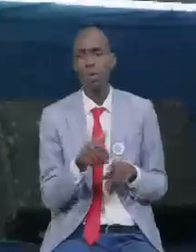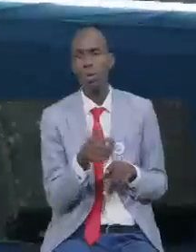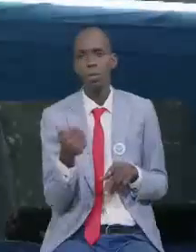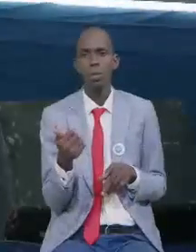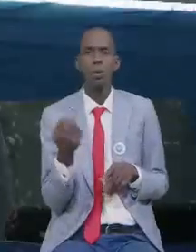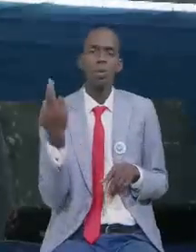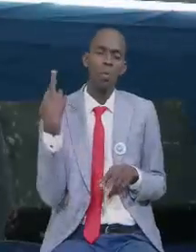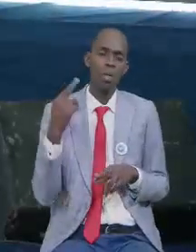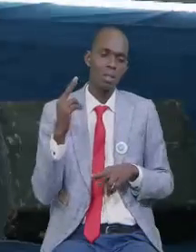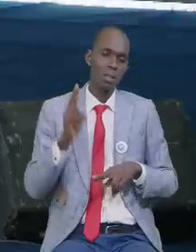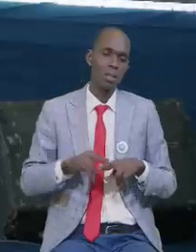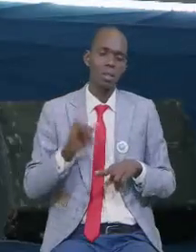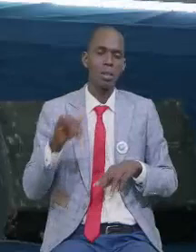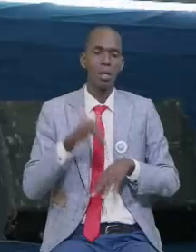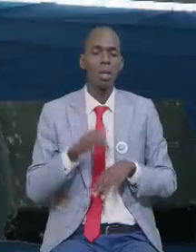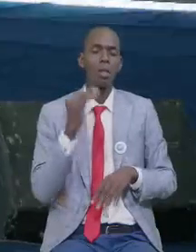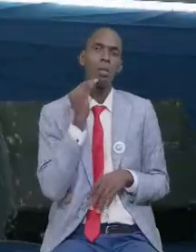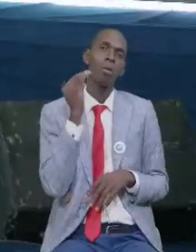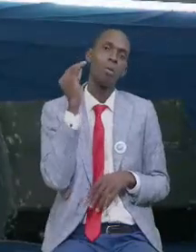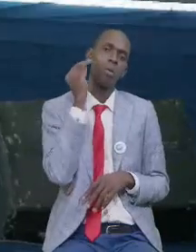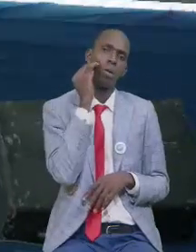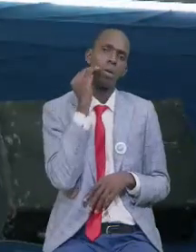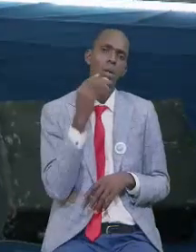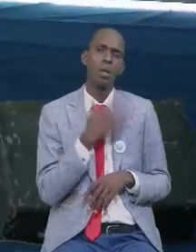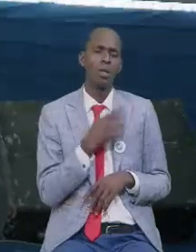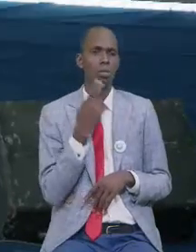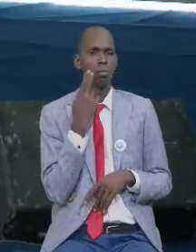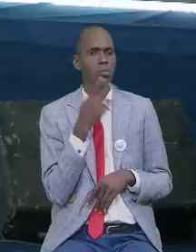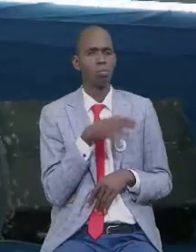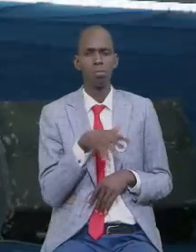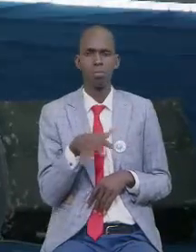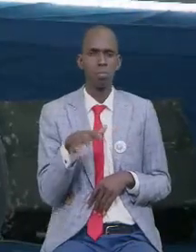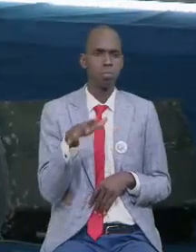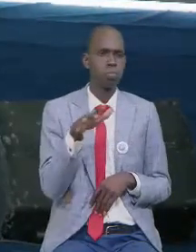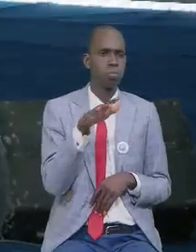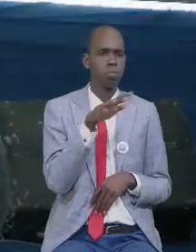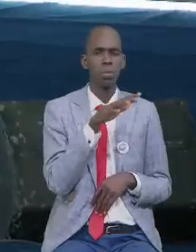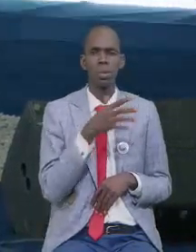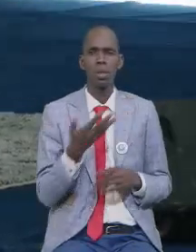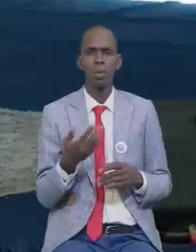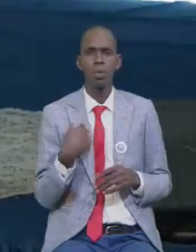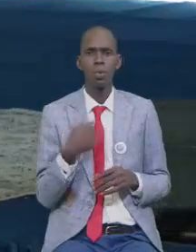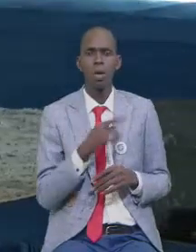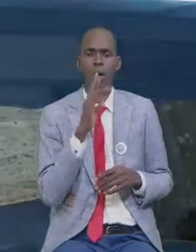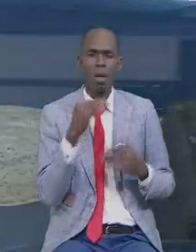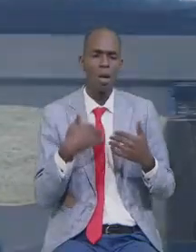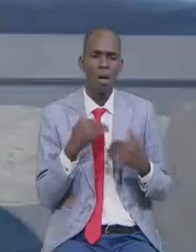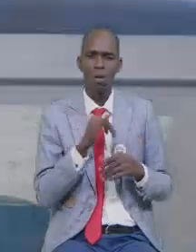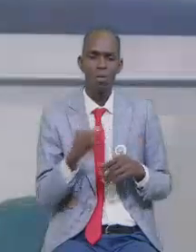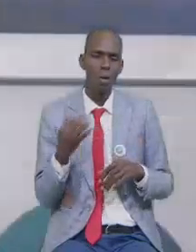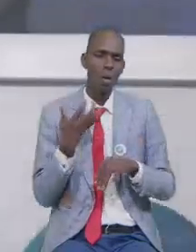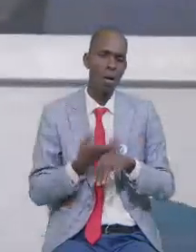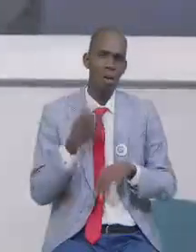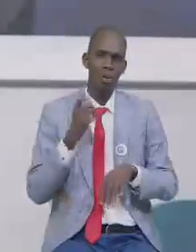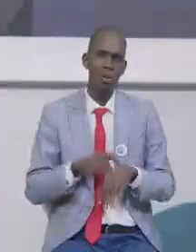back there in their house. And they looked at all the surrounding. We are having difficulty to break